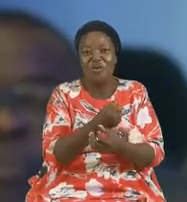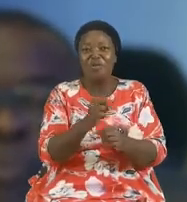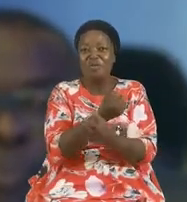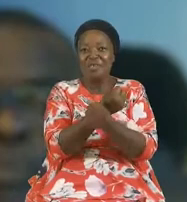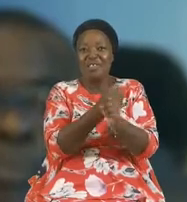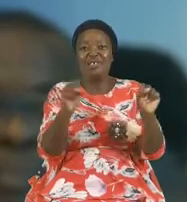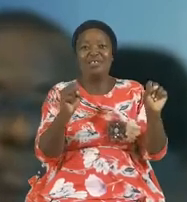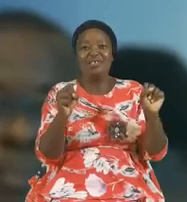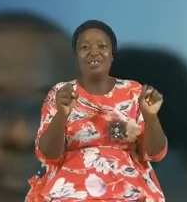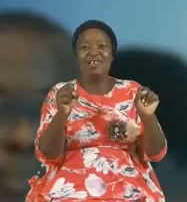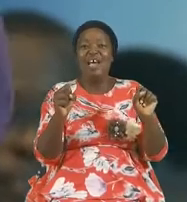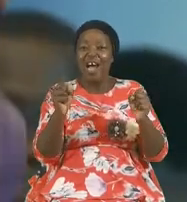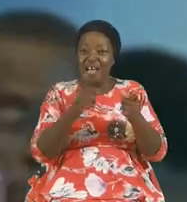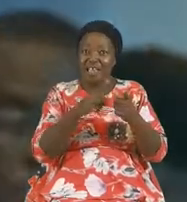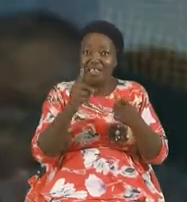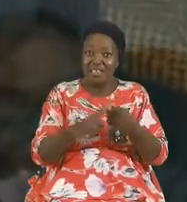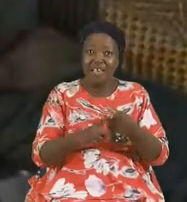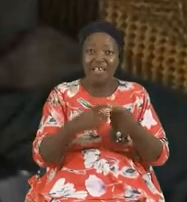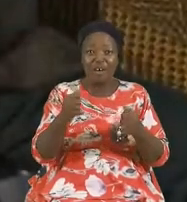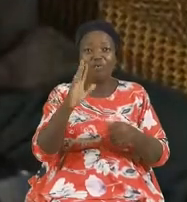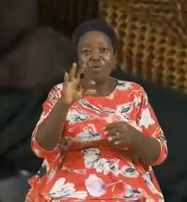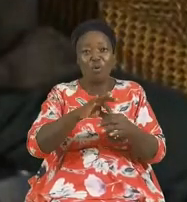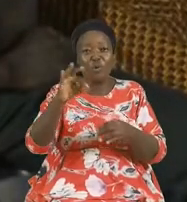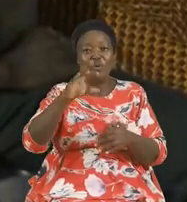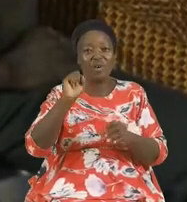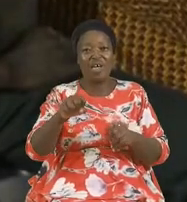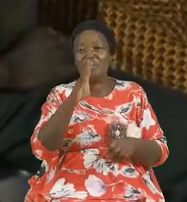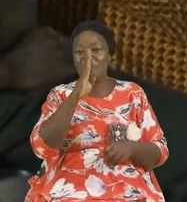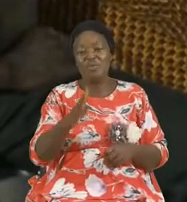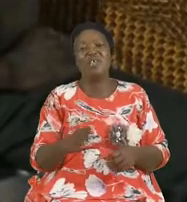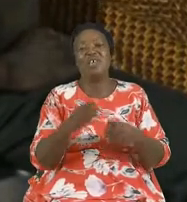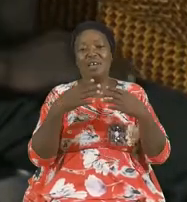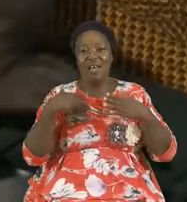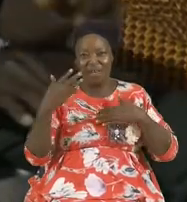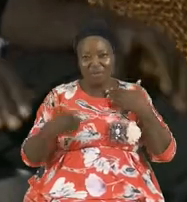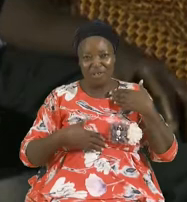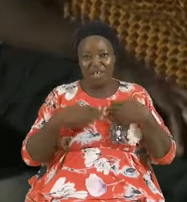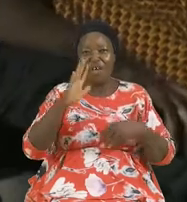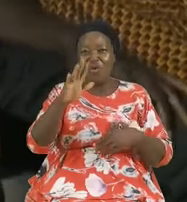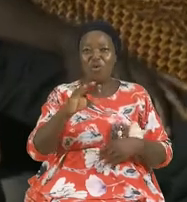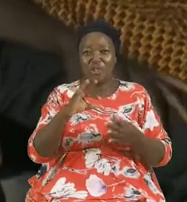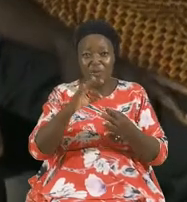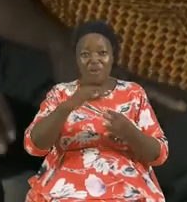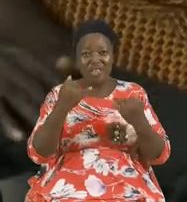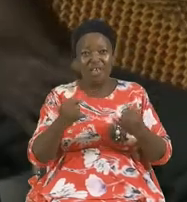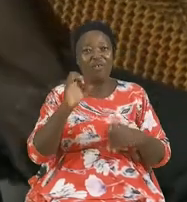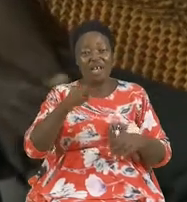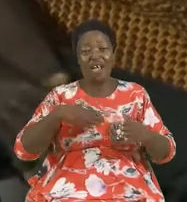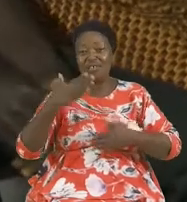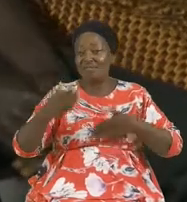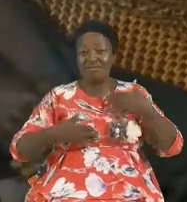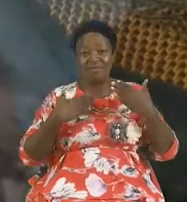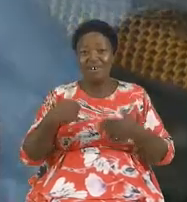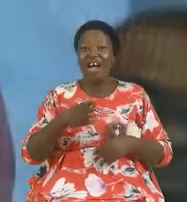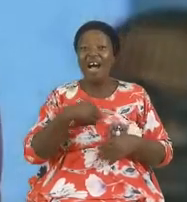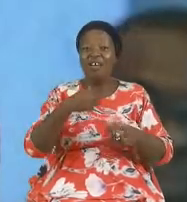you and he gives you recovery. Your soul now can be happy. Your spirit